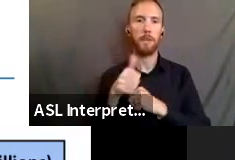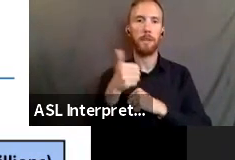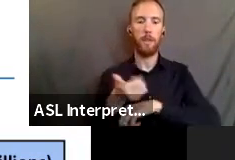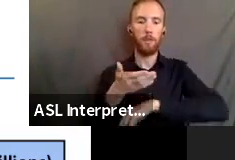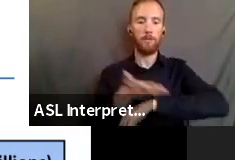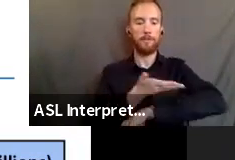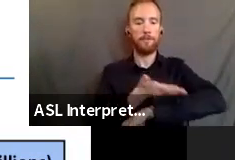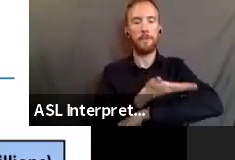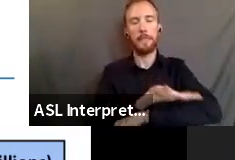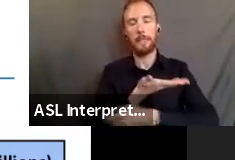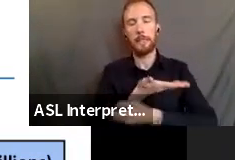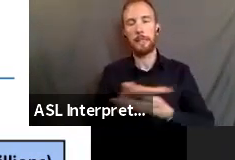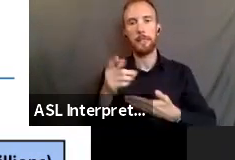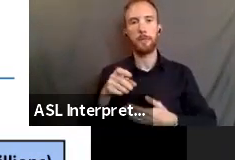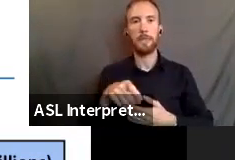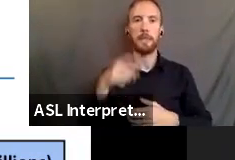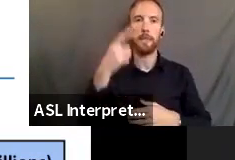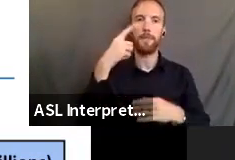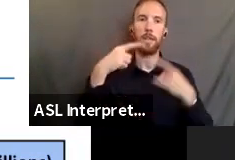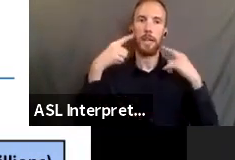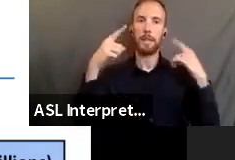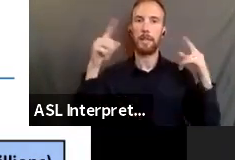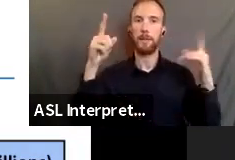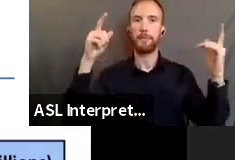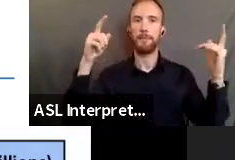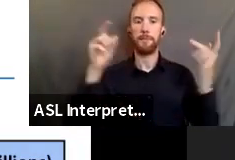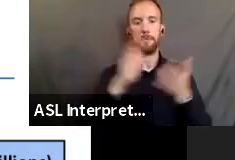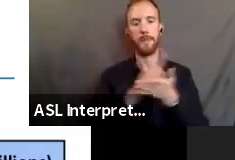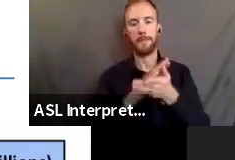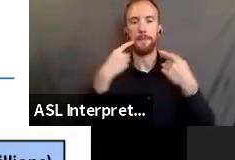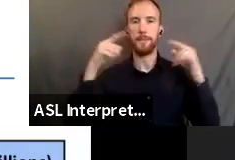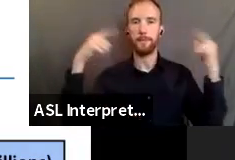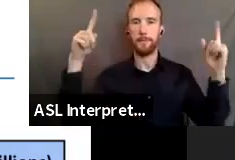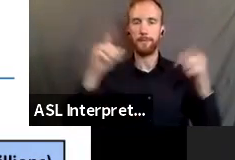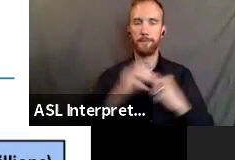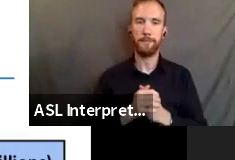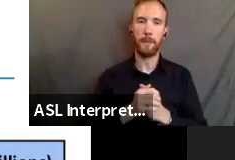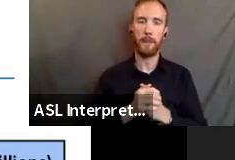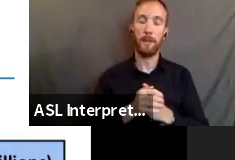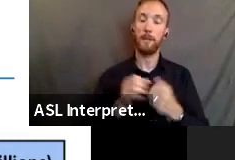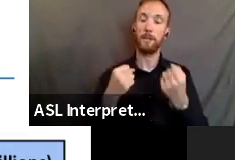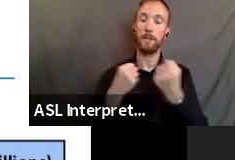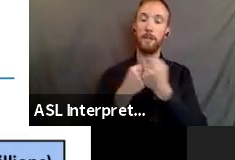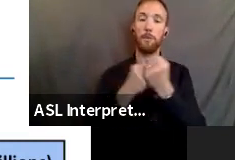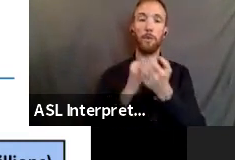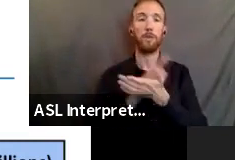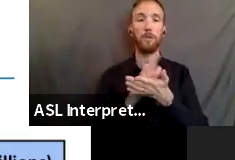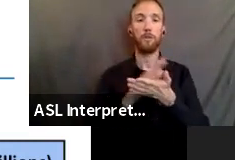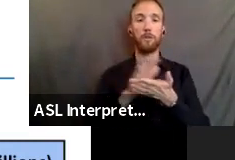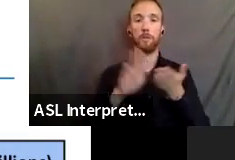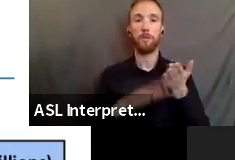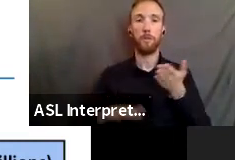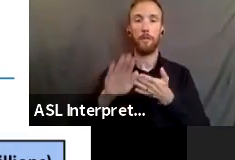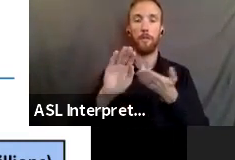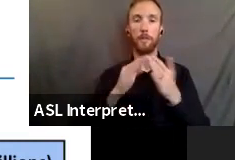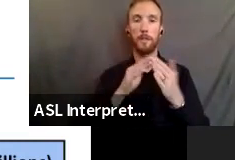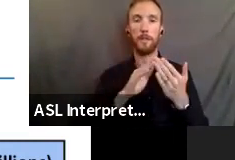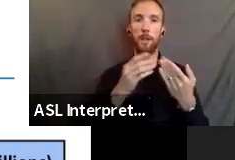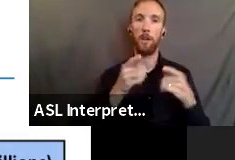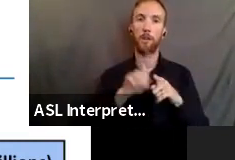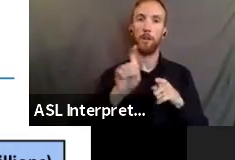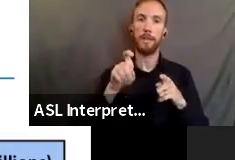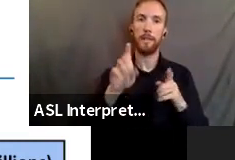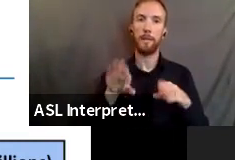help us achieve the academic priorities to support schools throughout the city the capital plan also provides funding in six main